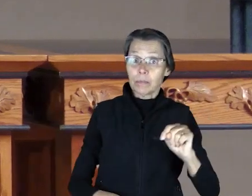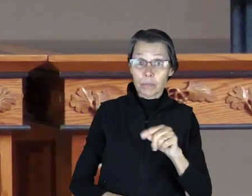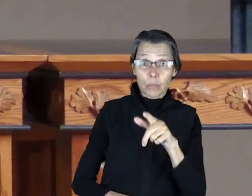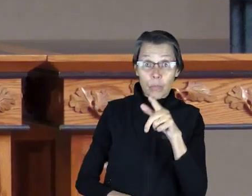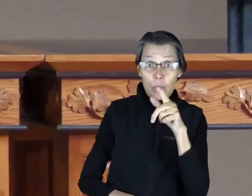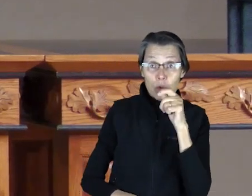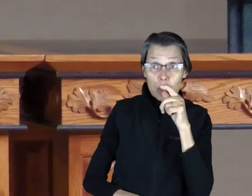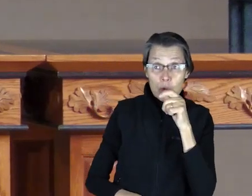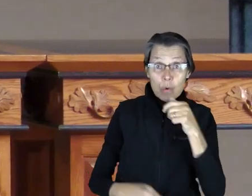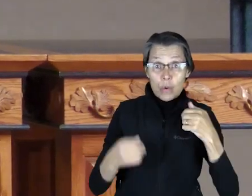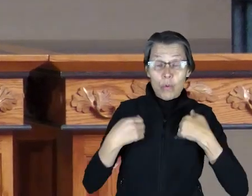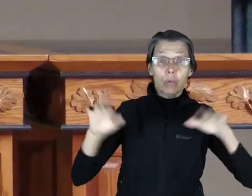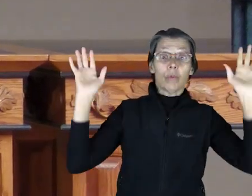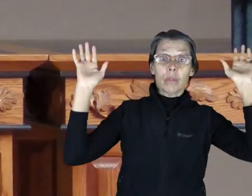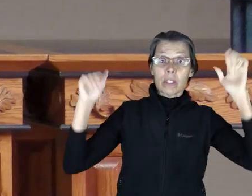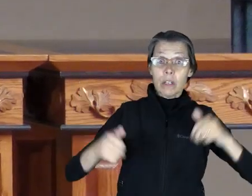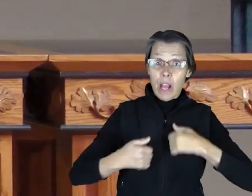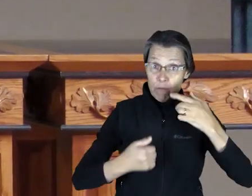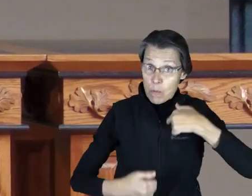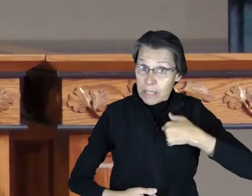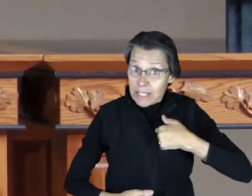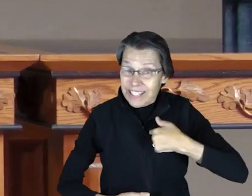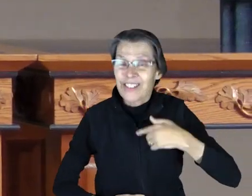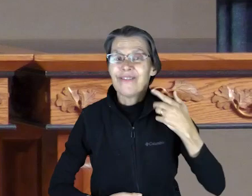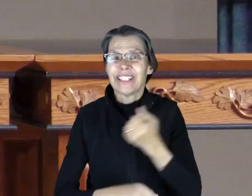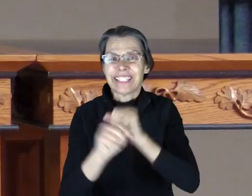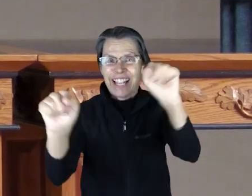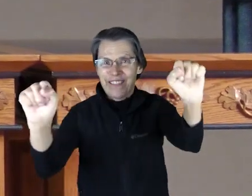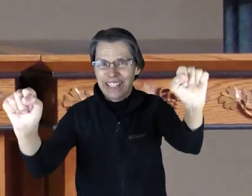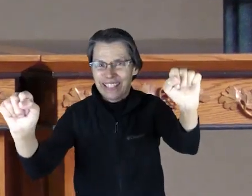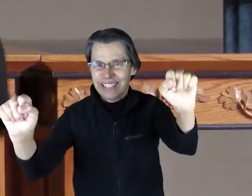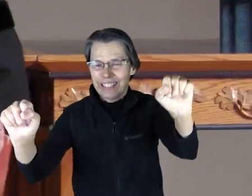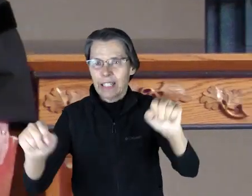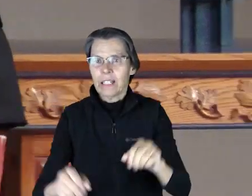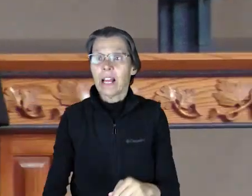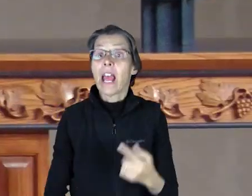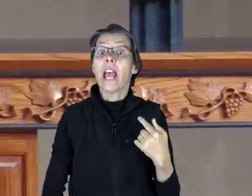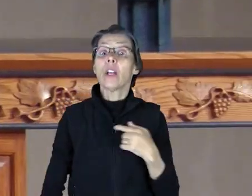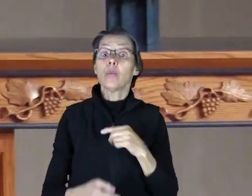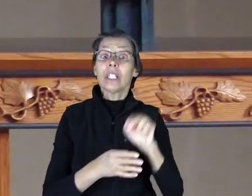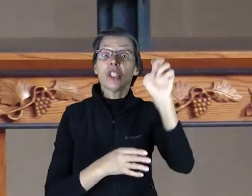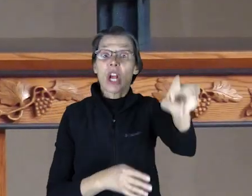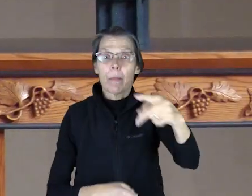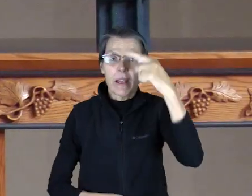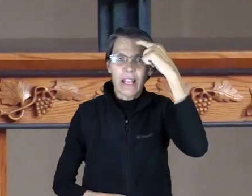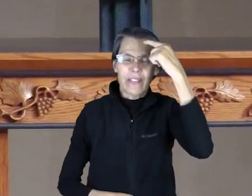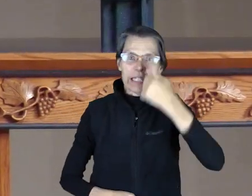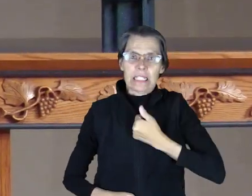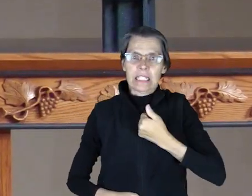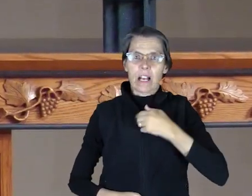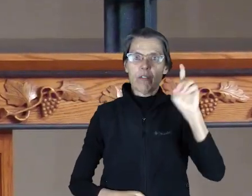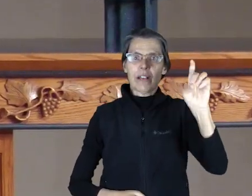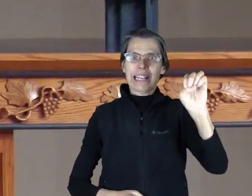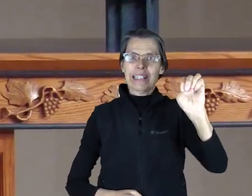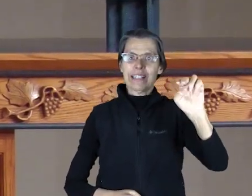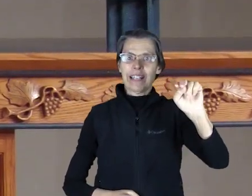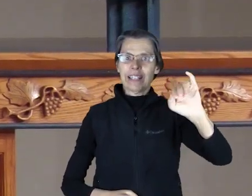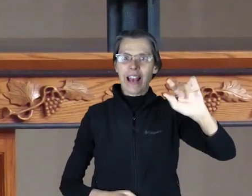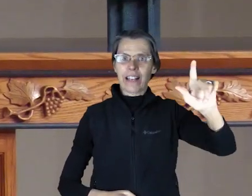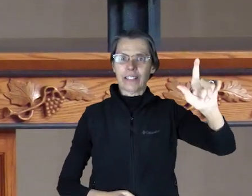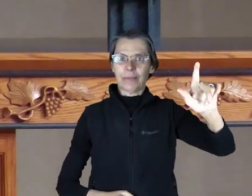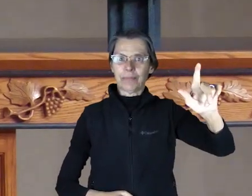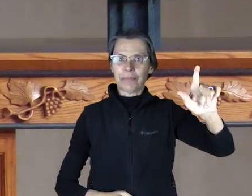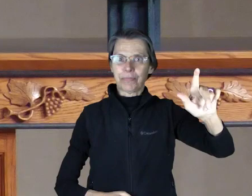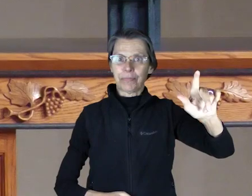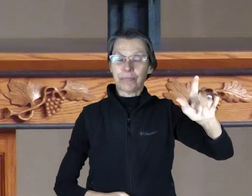means to do self-denial. And somewhere along the line, we decide that what God wants for us is only